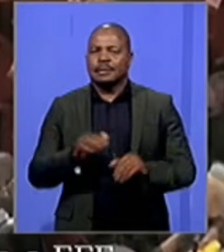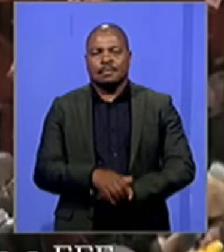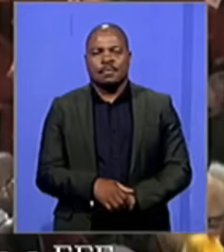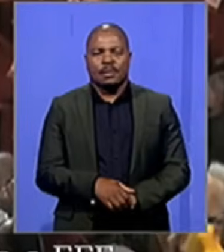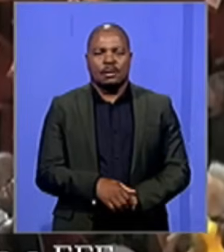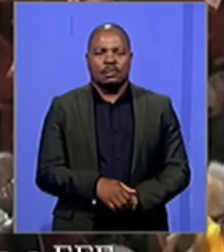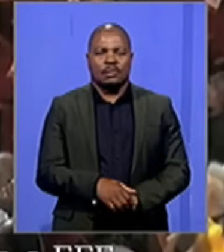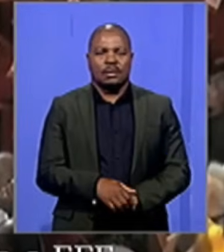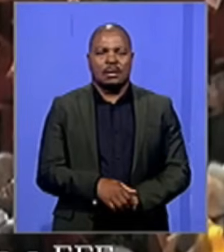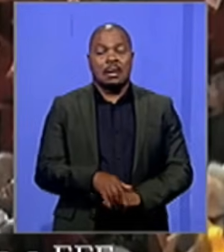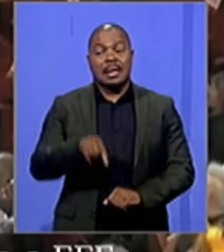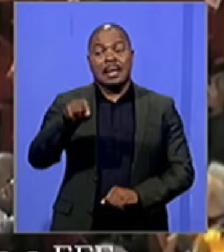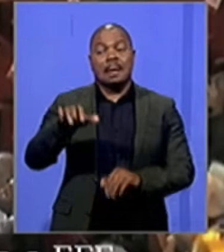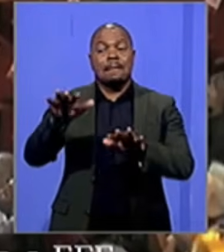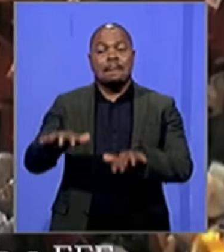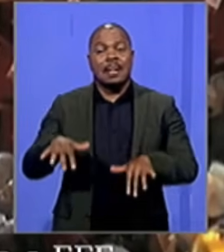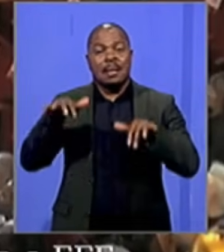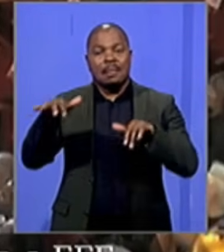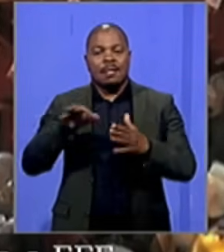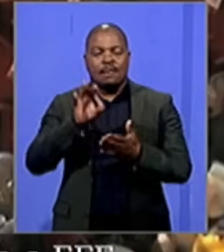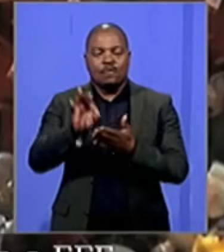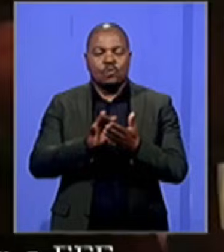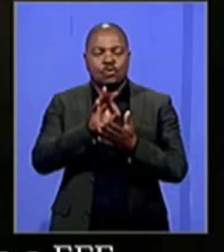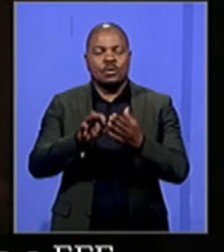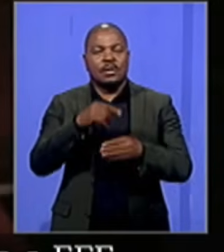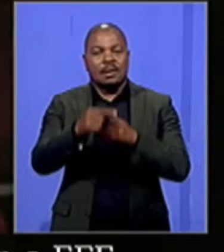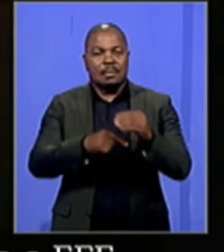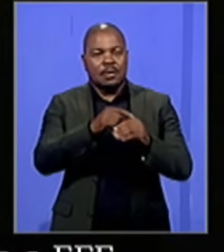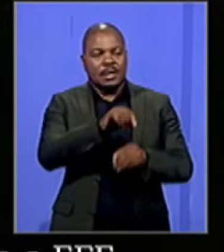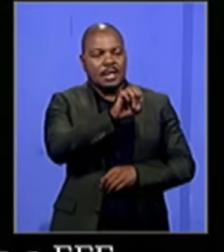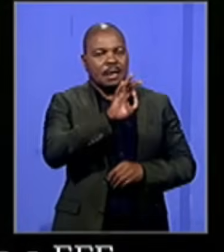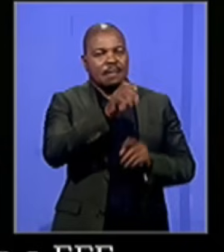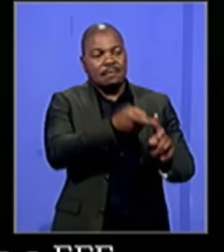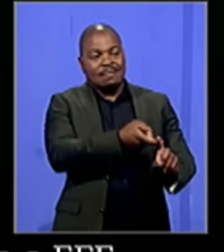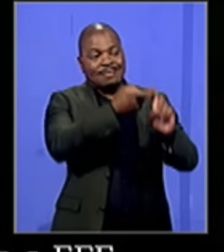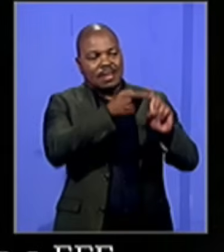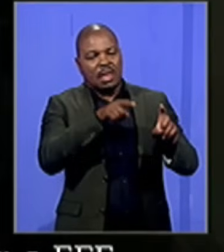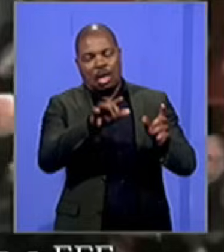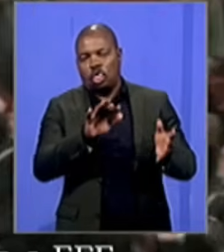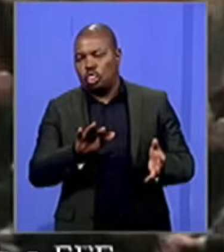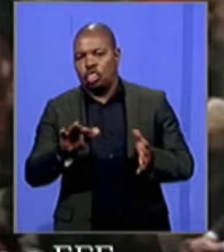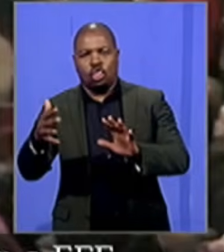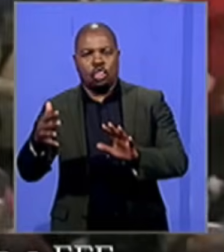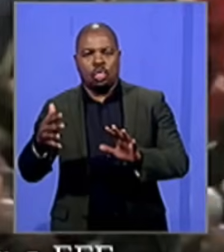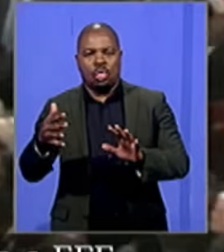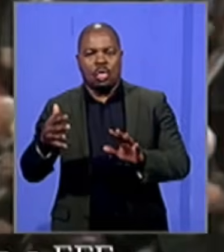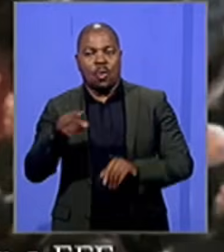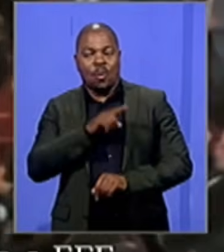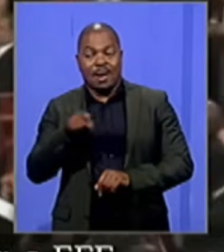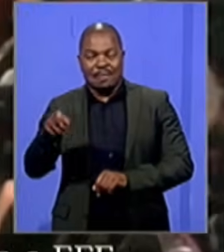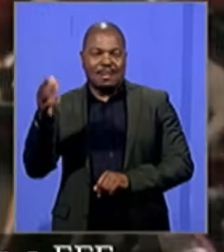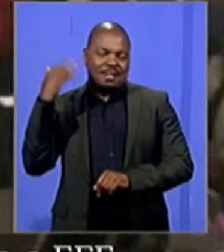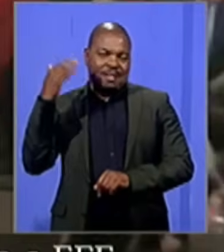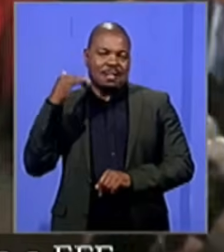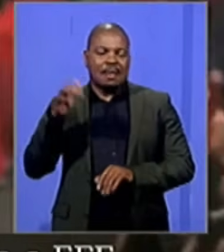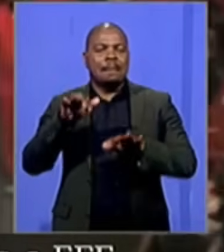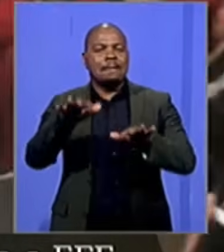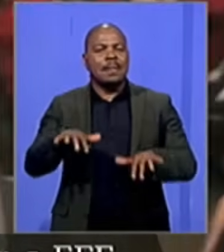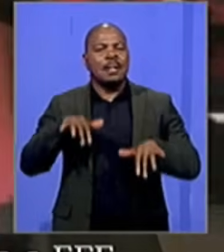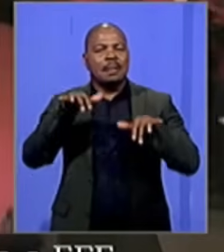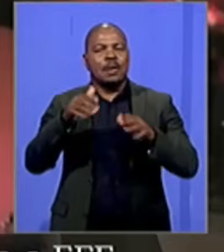Go bile le tshitišo parlamenteng nakong ya boutu ya go fegwa ga maloko a EFF ka go šitiša pulo semmušo ya